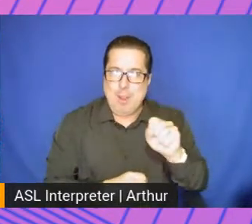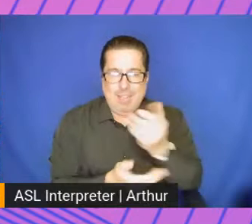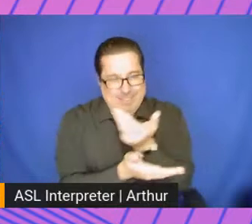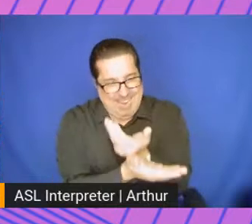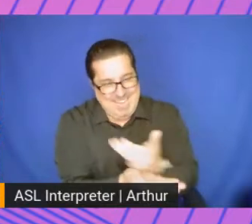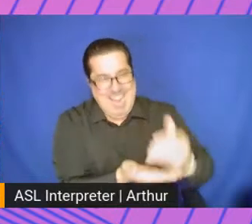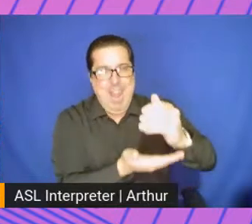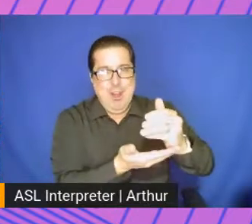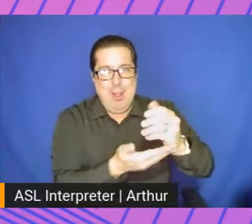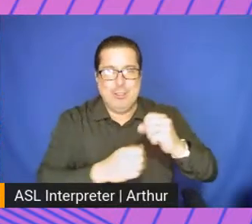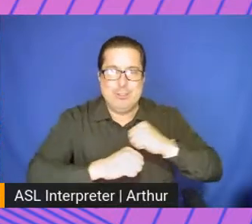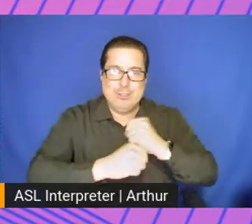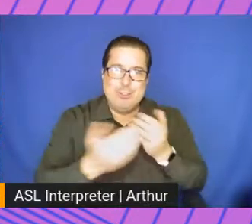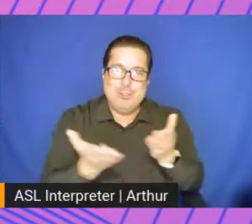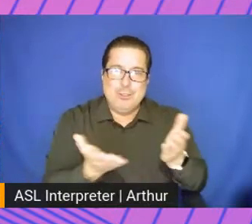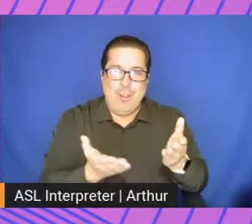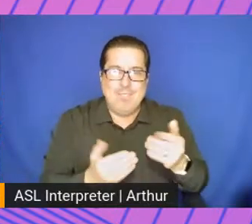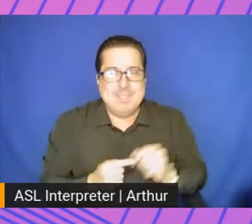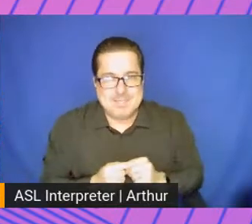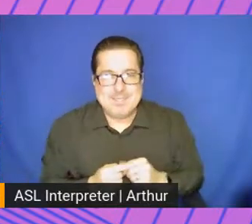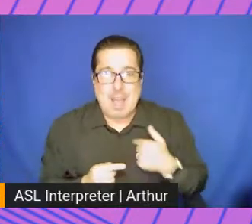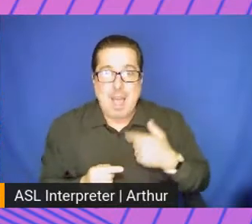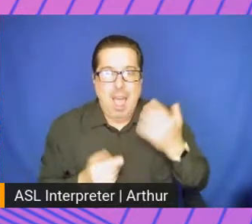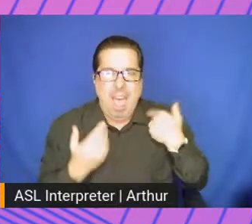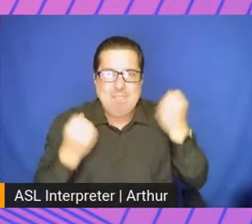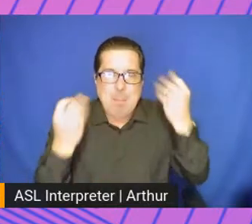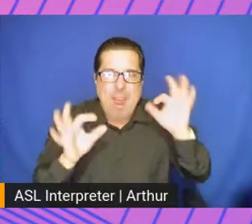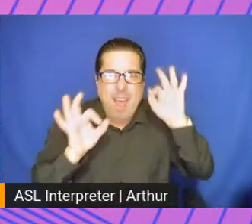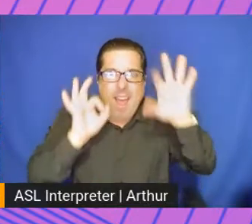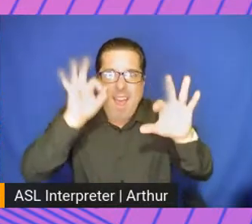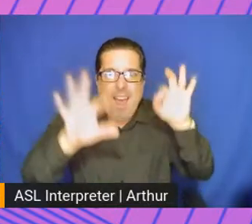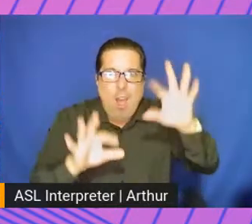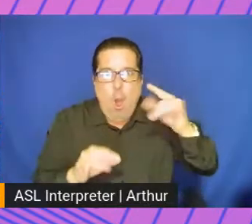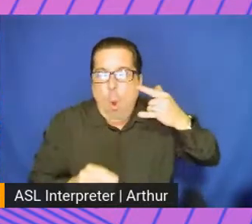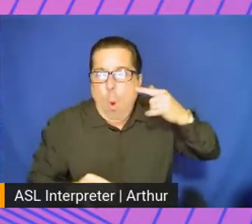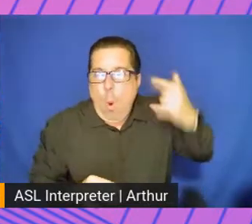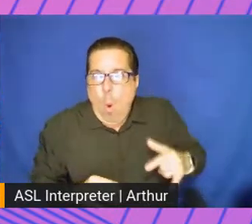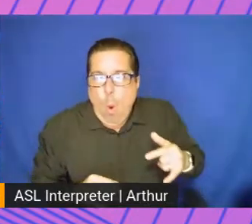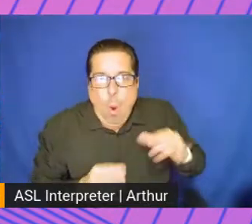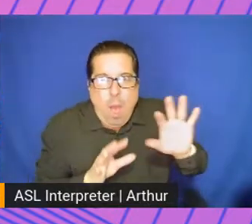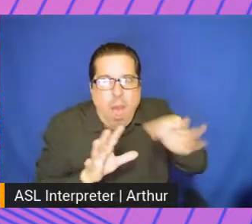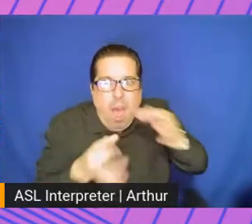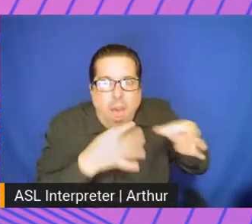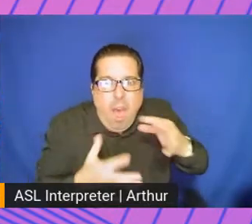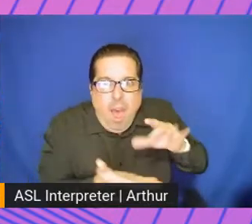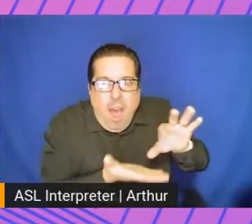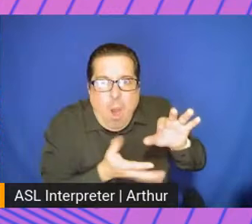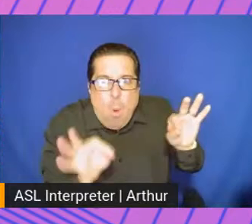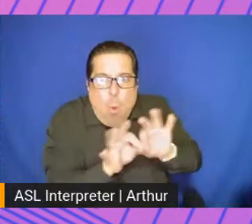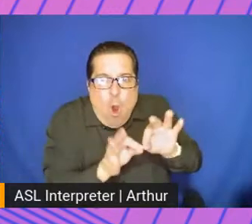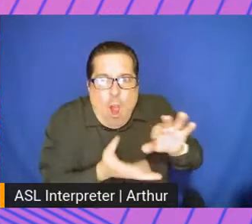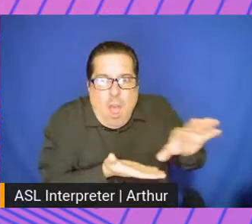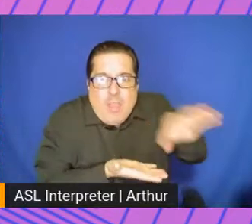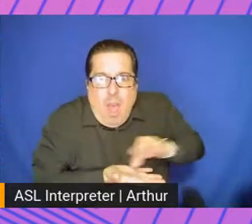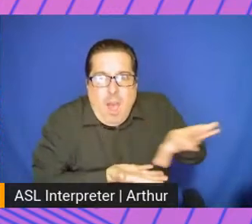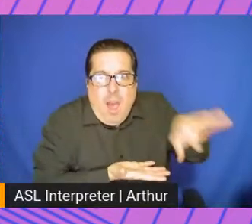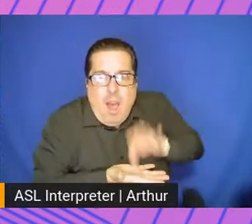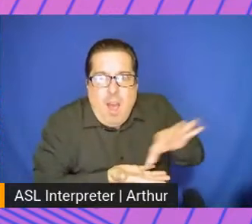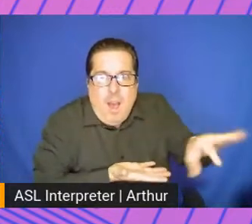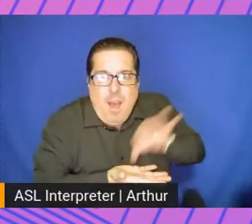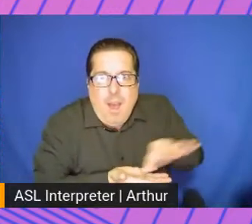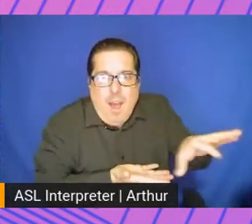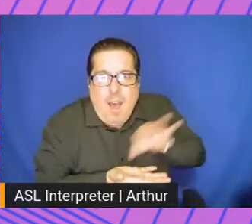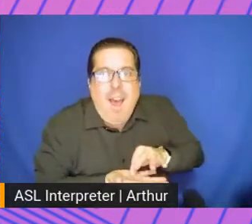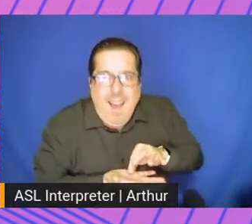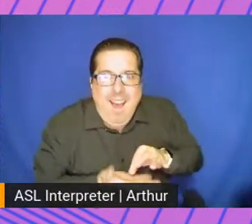you'll find a lot of golden nuggets. I'm going to be sharing my AWS hero story. And in addition to that, I'll share a